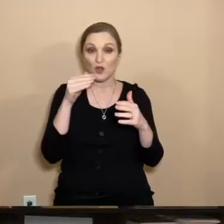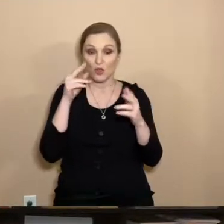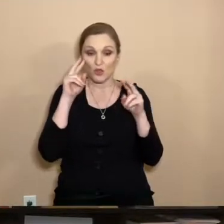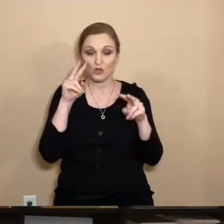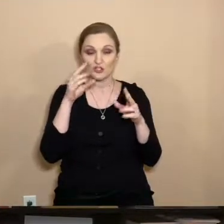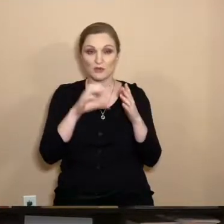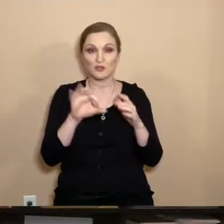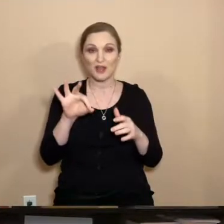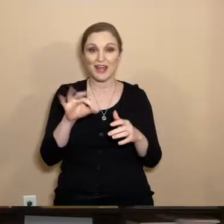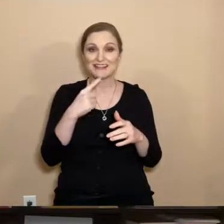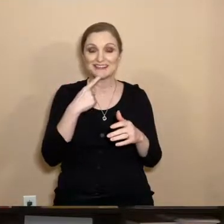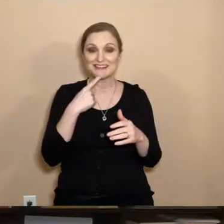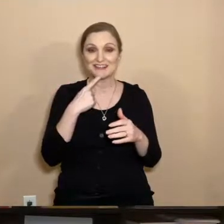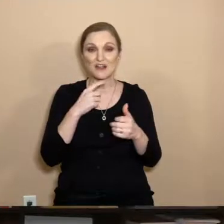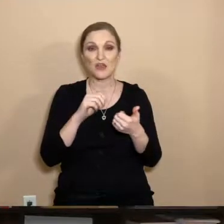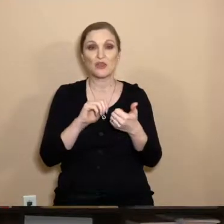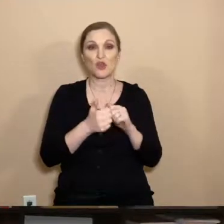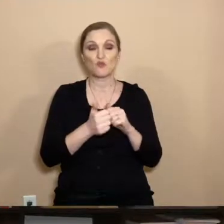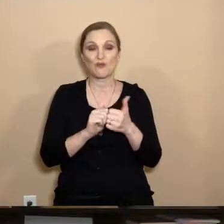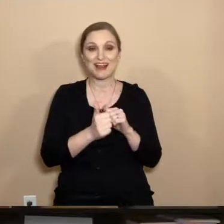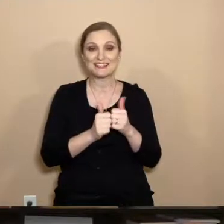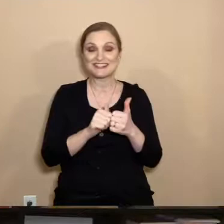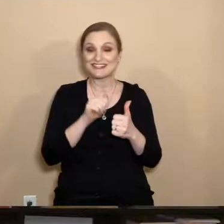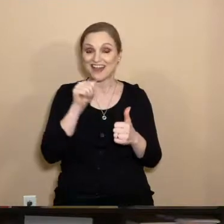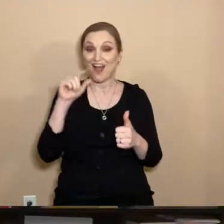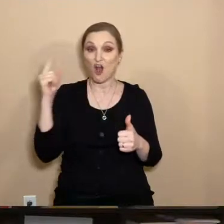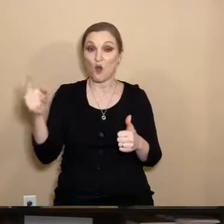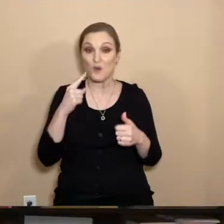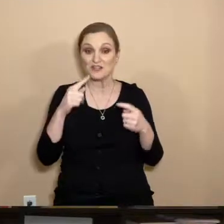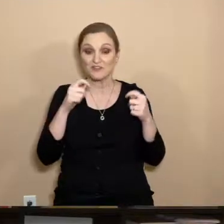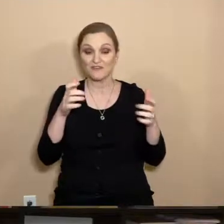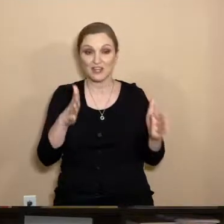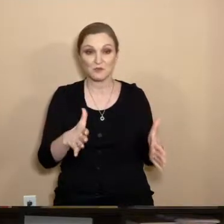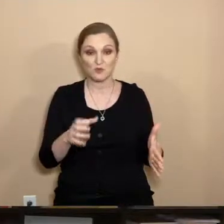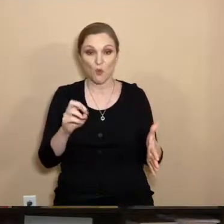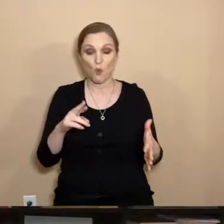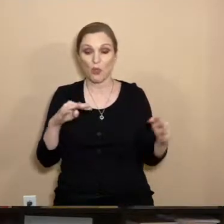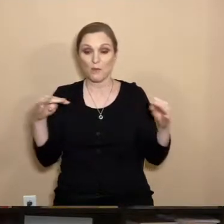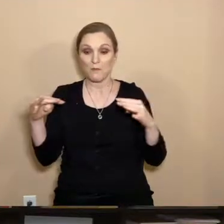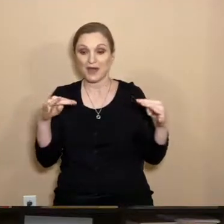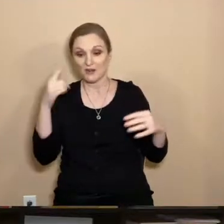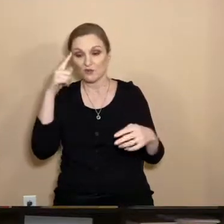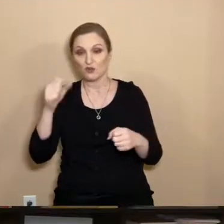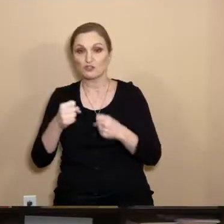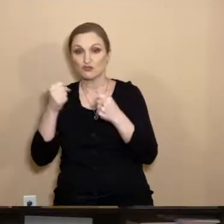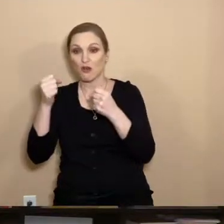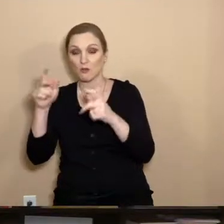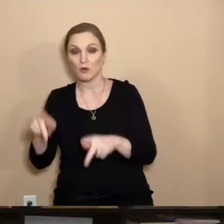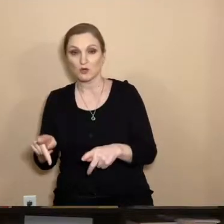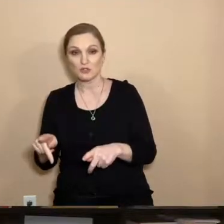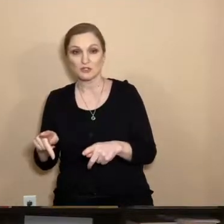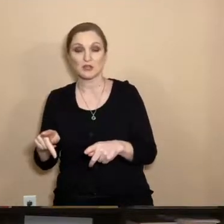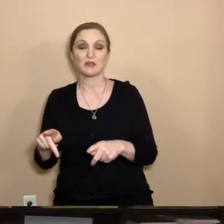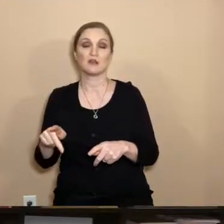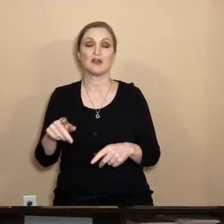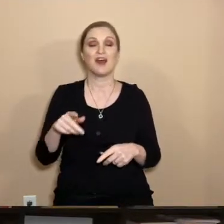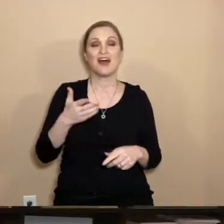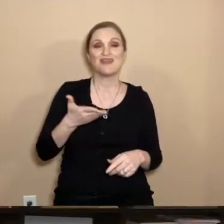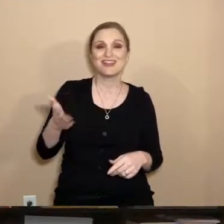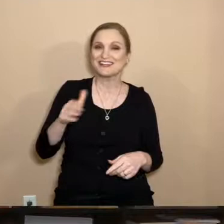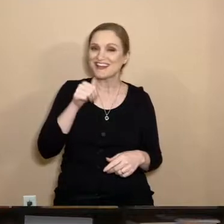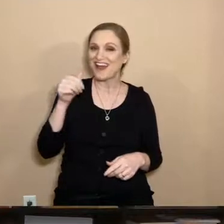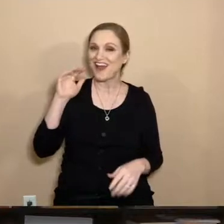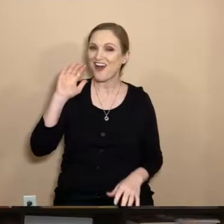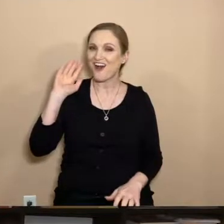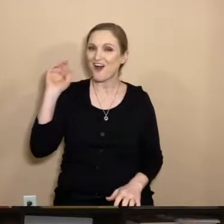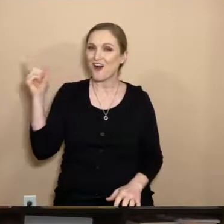said the race is, the race is not to the swift, the battle to the strong, the bread to the wise, or riches to the intelligent. Things don't